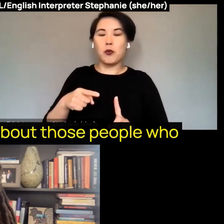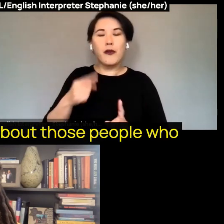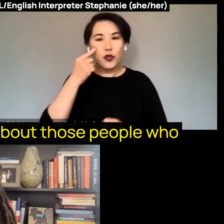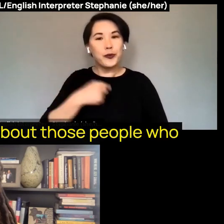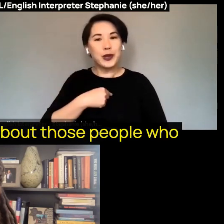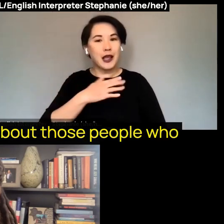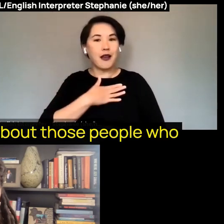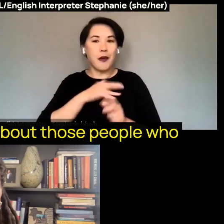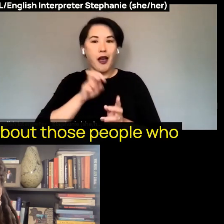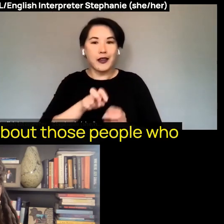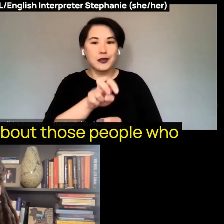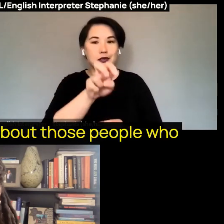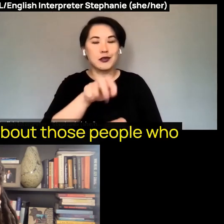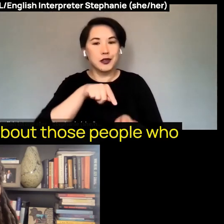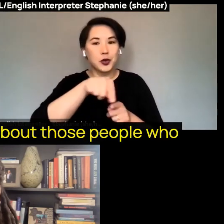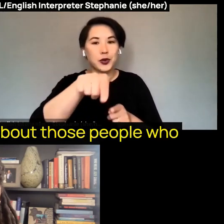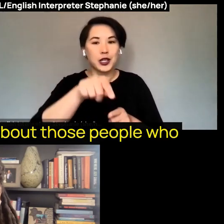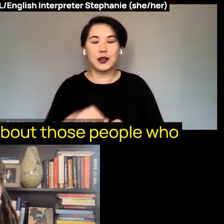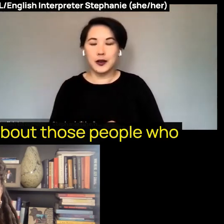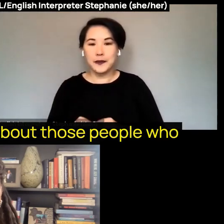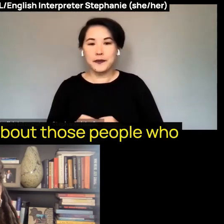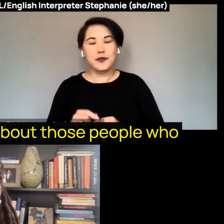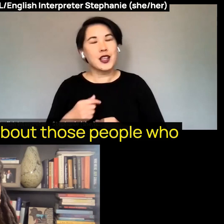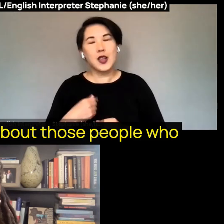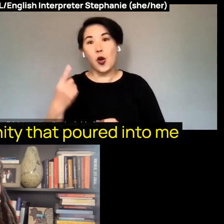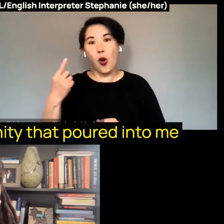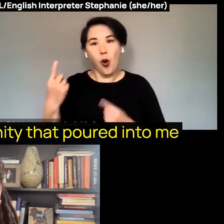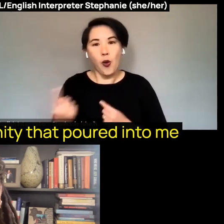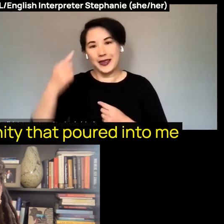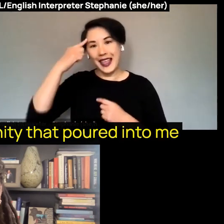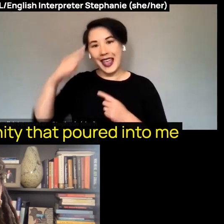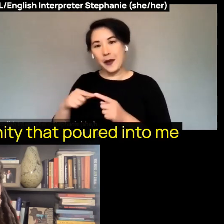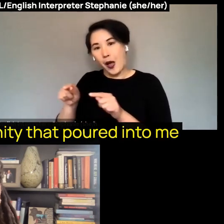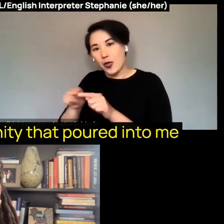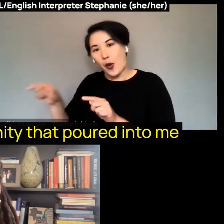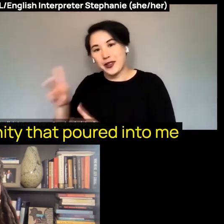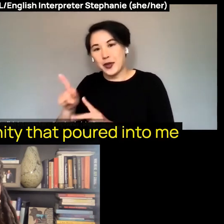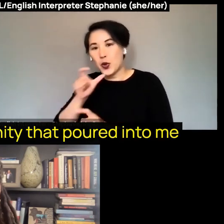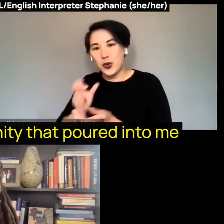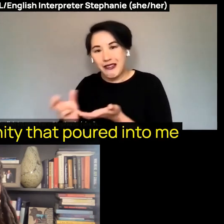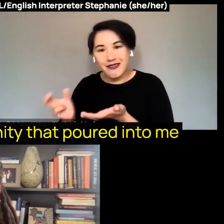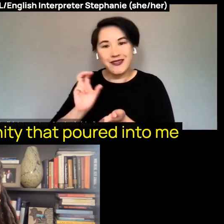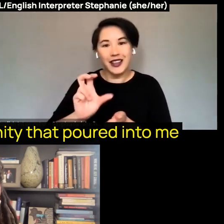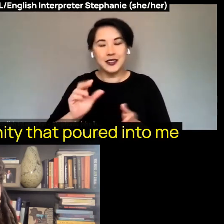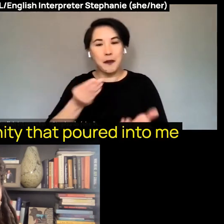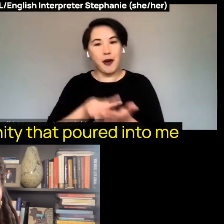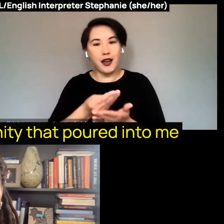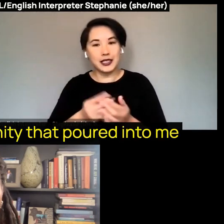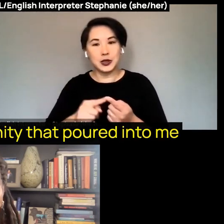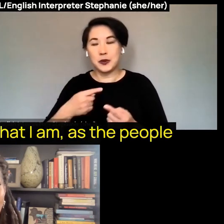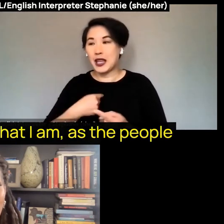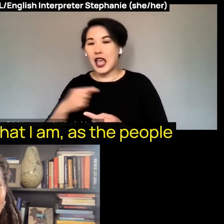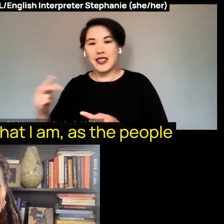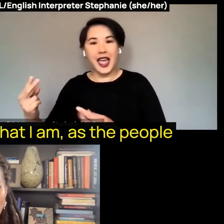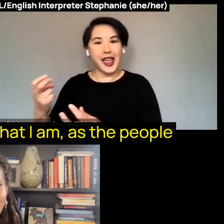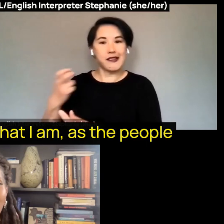And I have always thought about those people who invested in me, the community that poured into me,